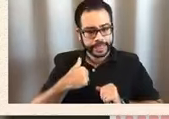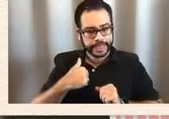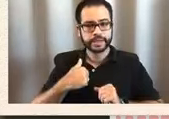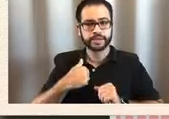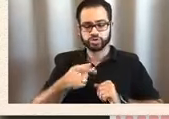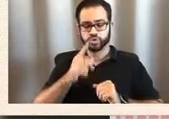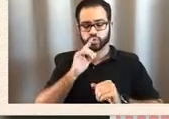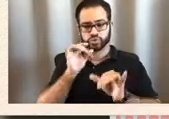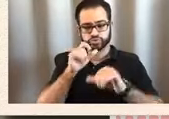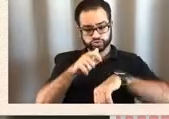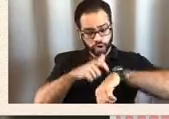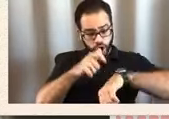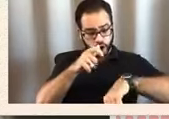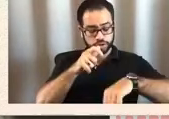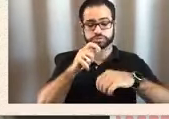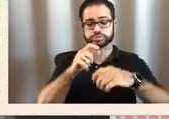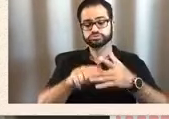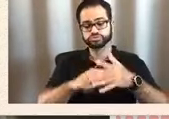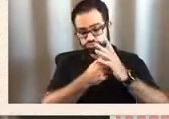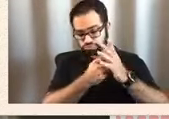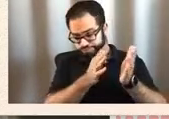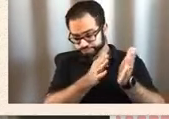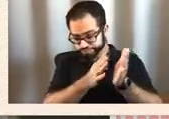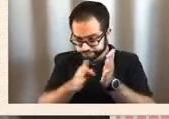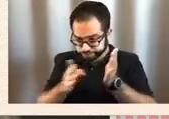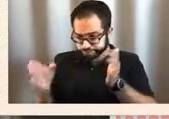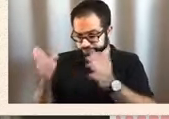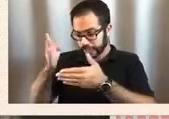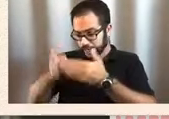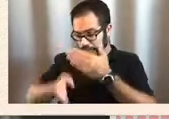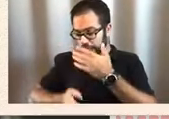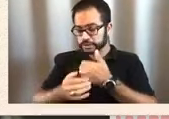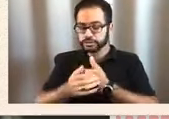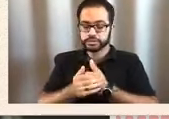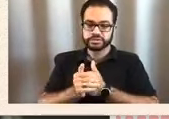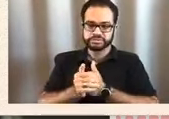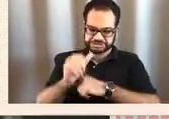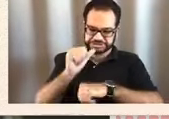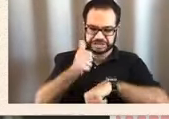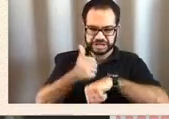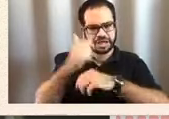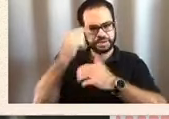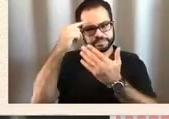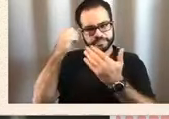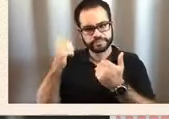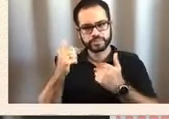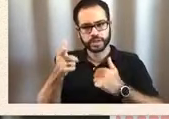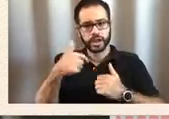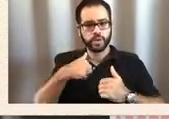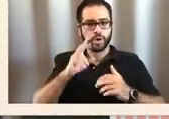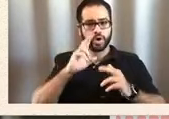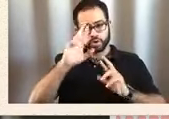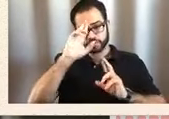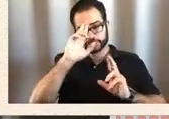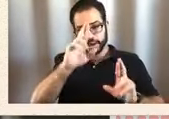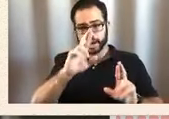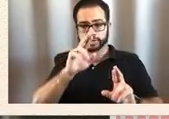time. Um, you know, I'll respect that you're using your gas money